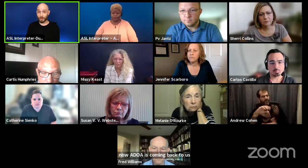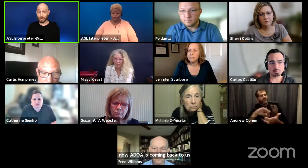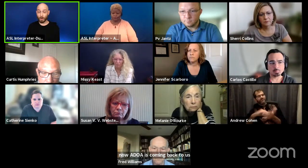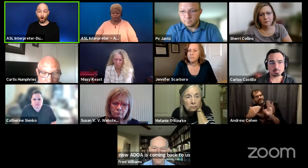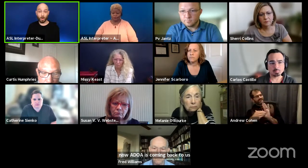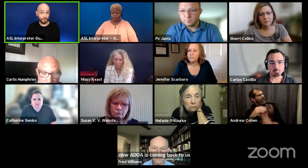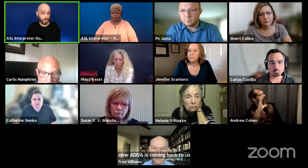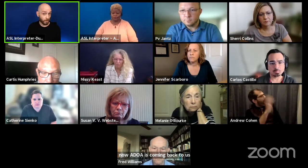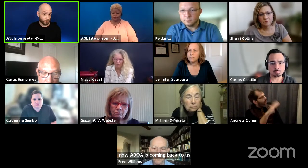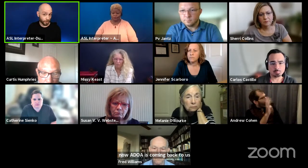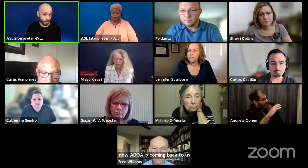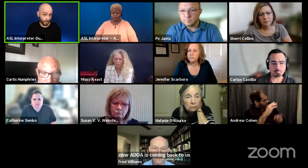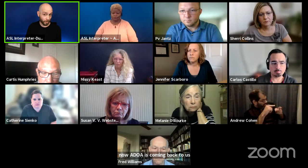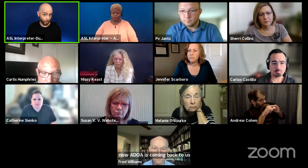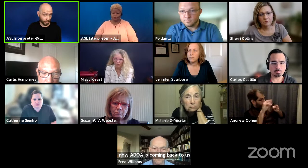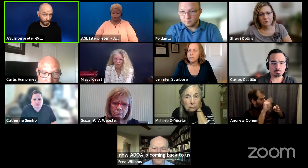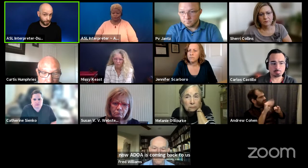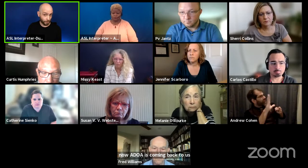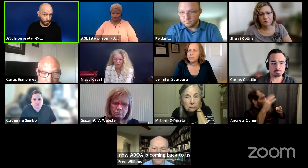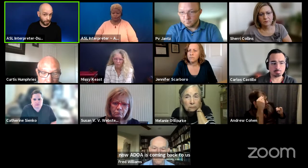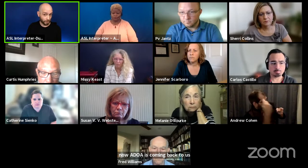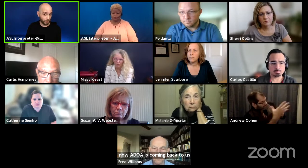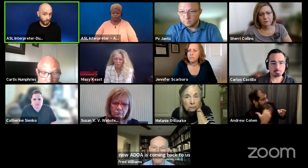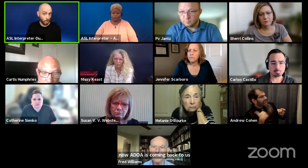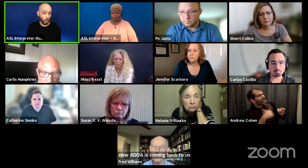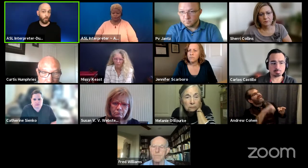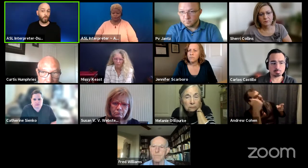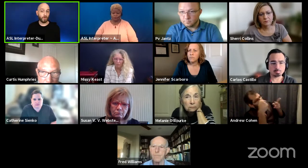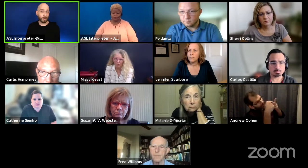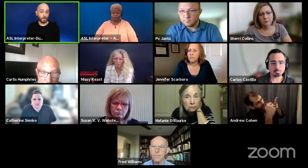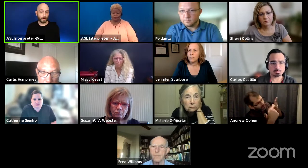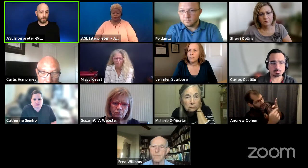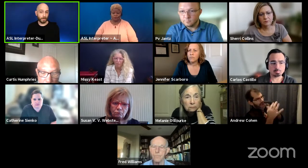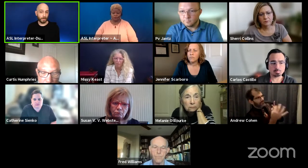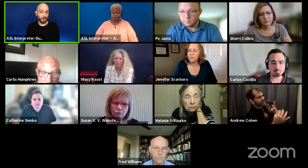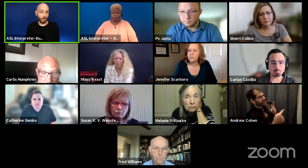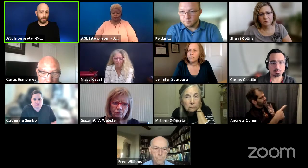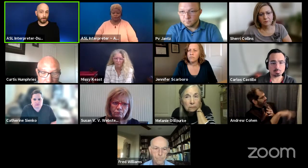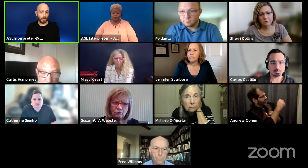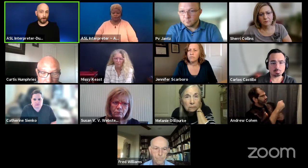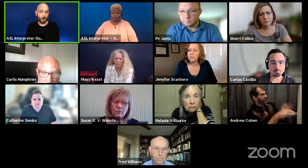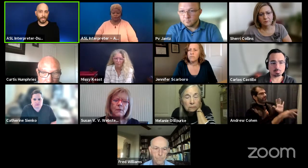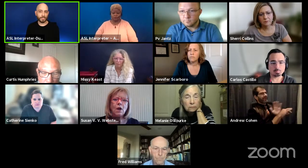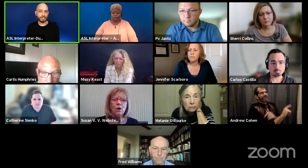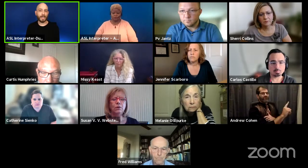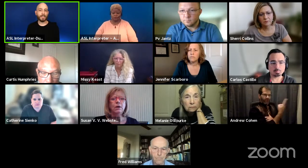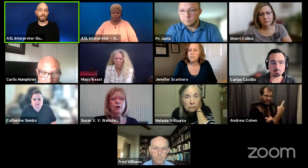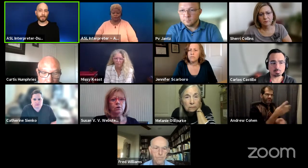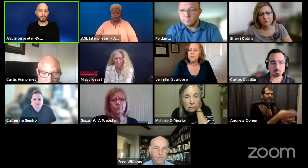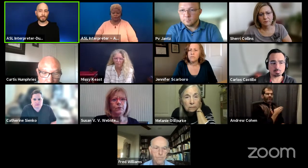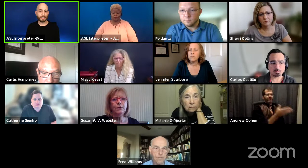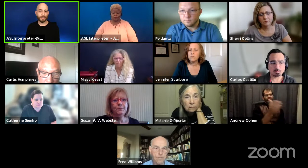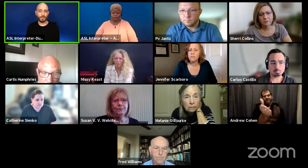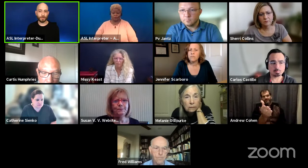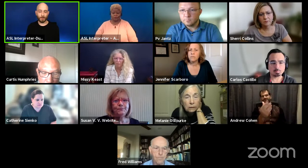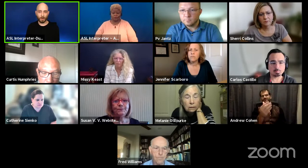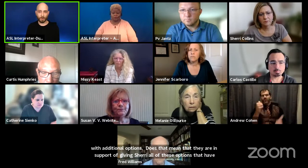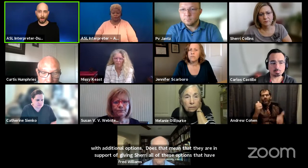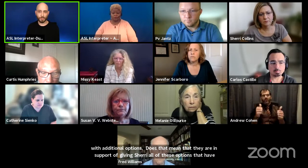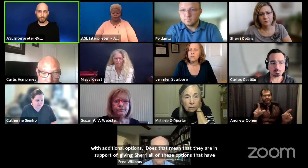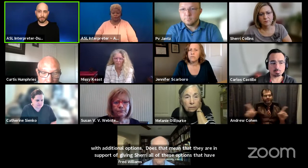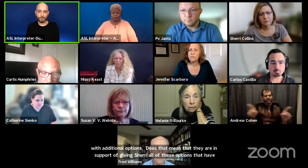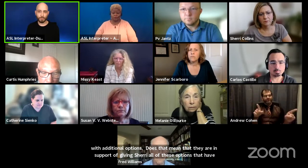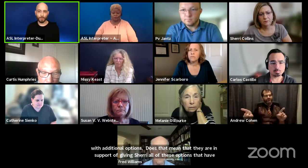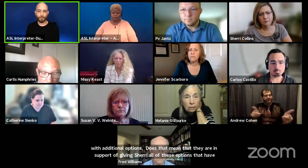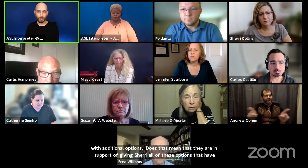giving Sherry all of these options that have been presented to us? Or are they just telling us that there are